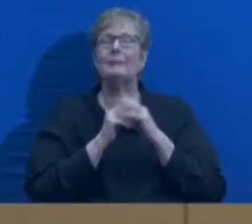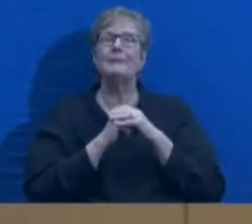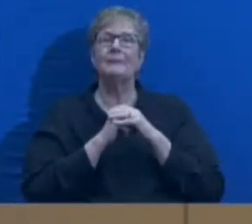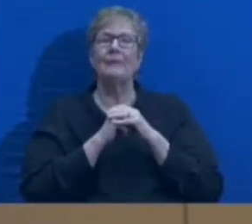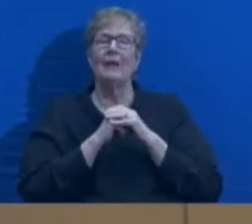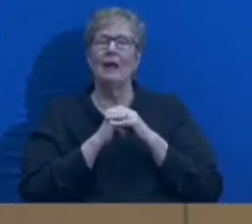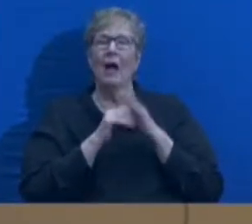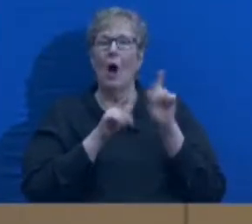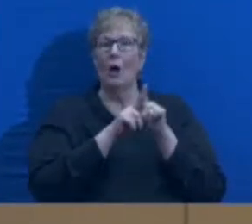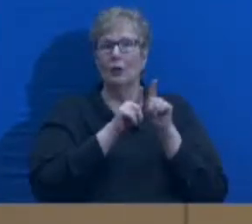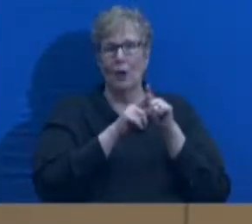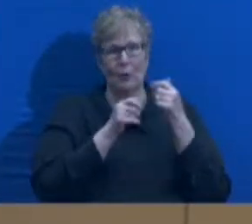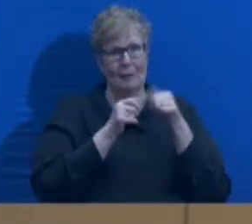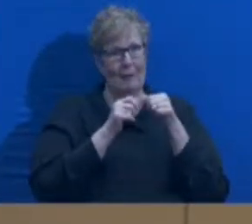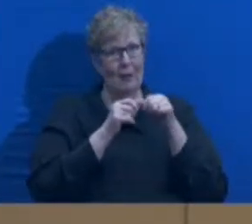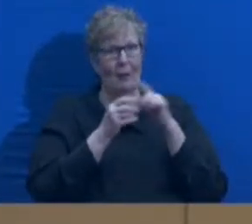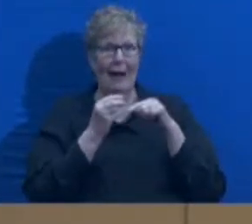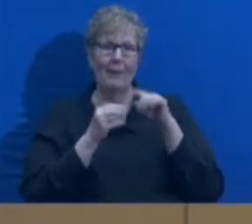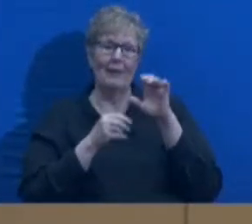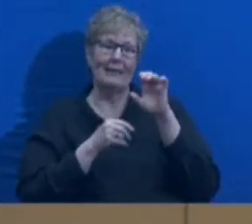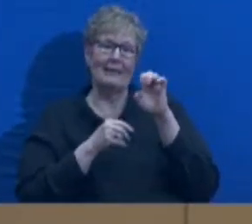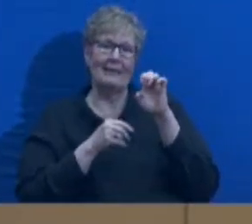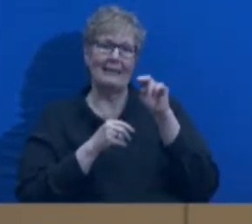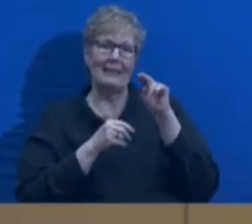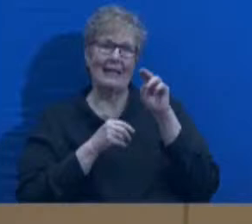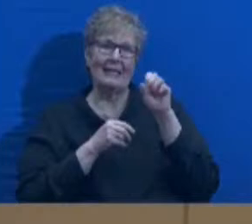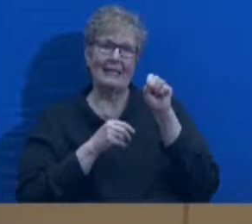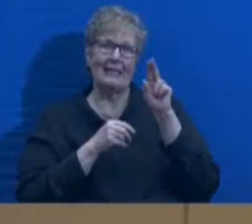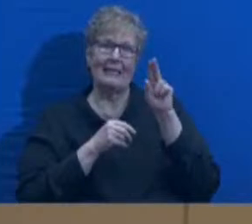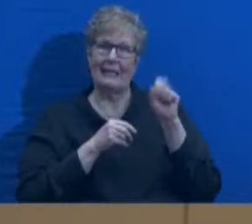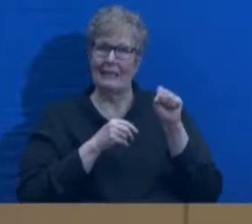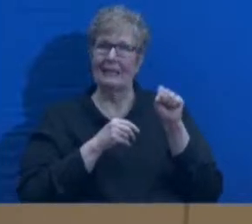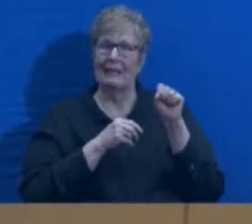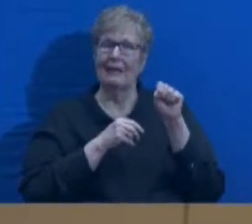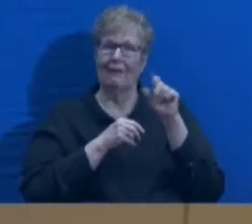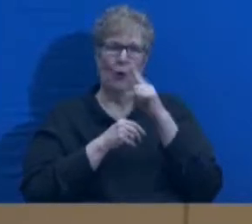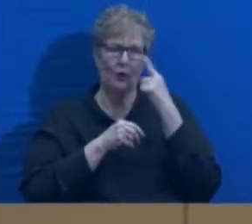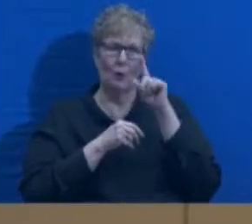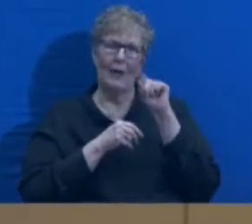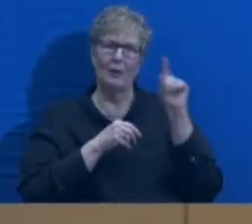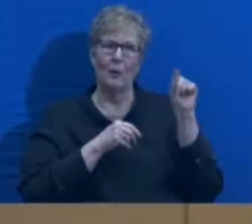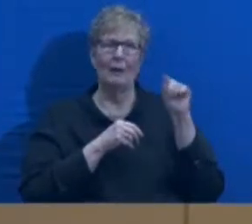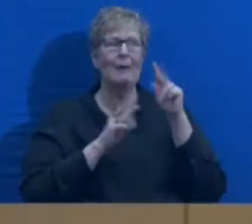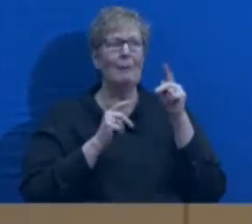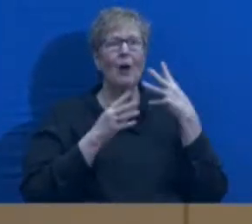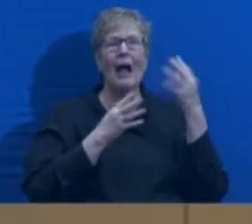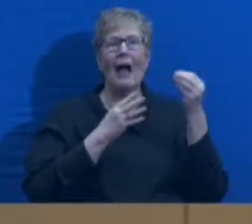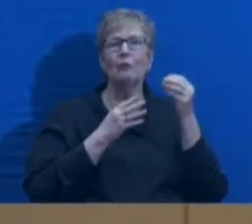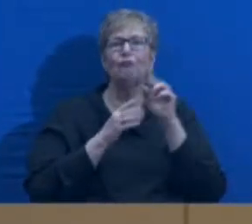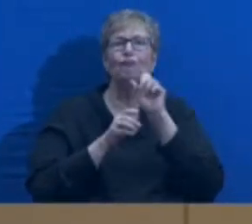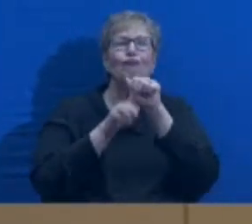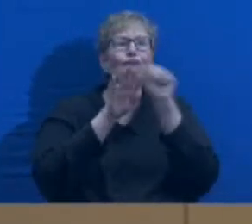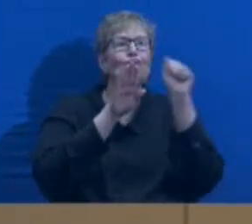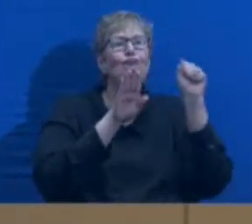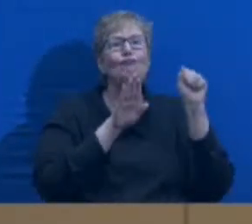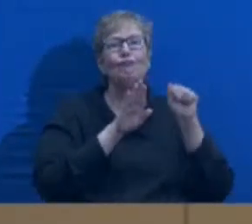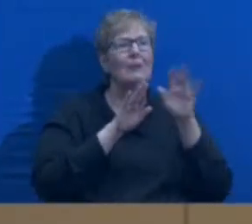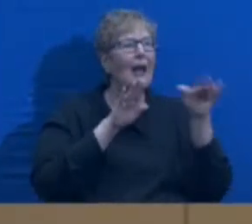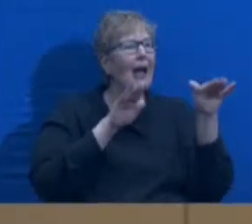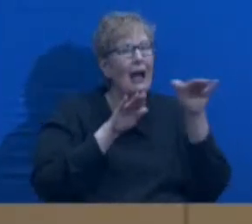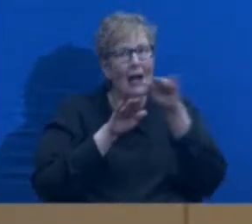about the 2020 census. Enumerators are now in the field and going through neighborhoods to help you take the census if you have not already done